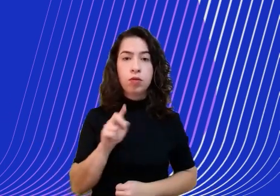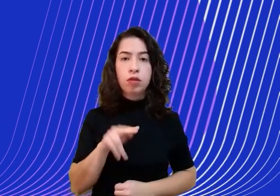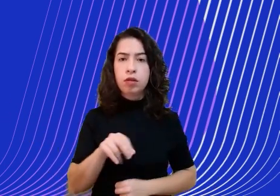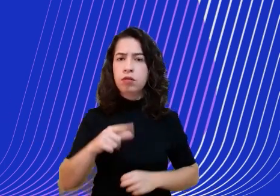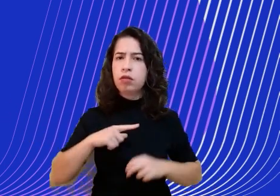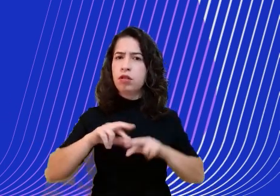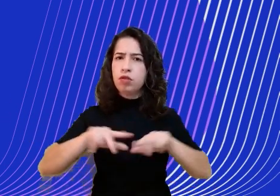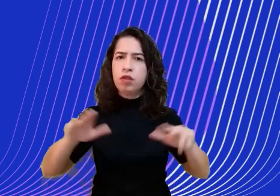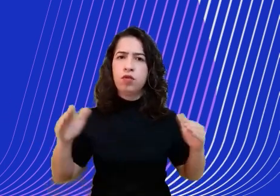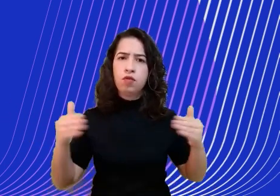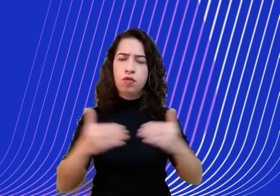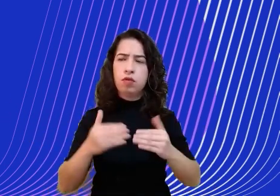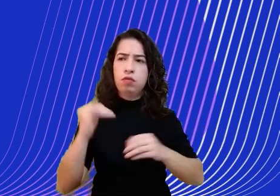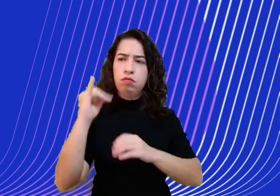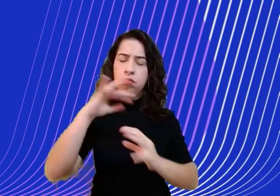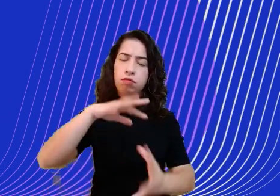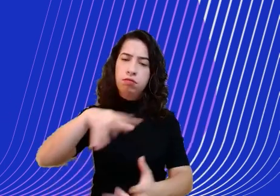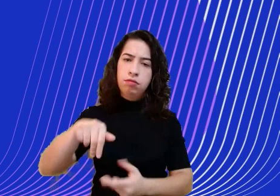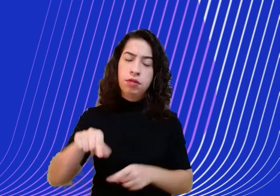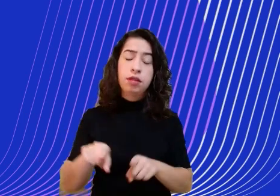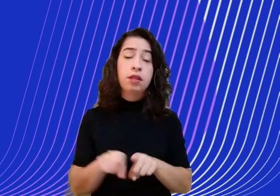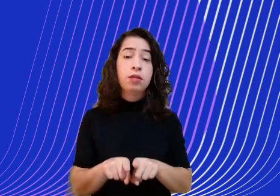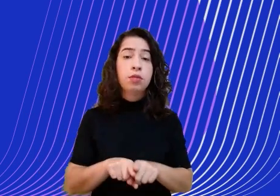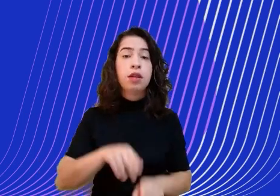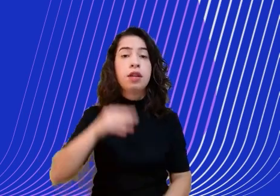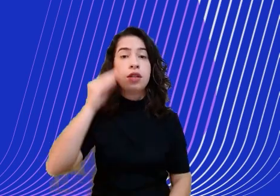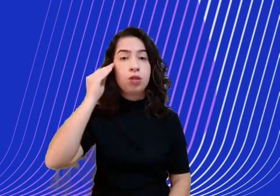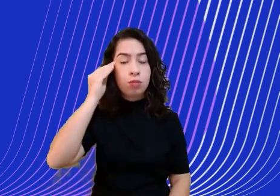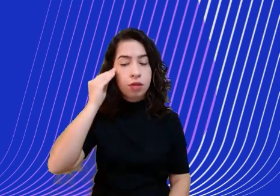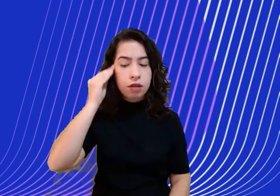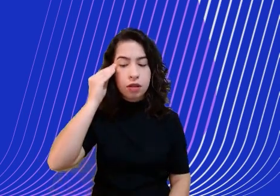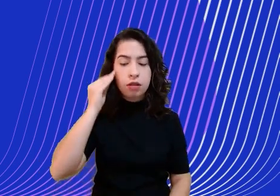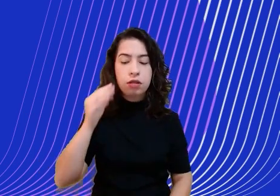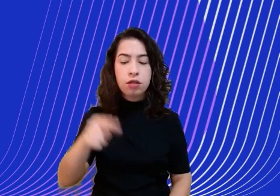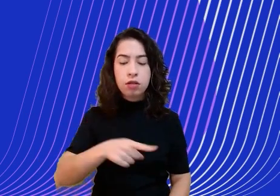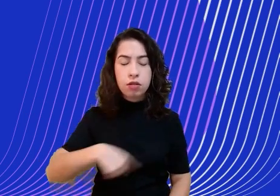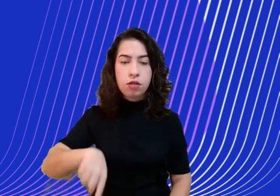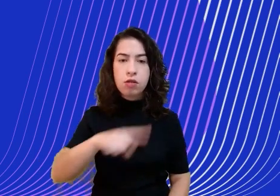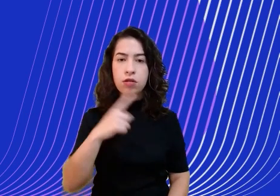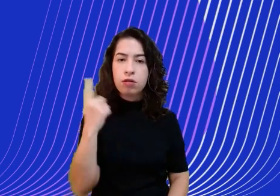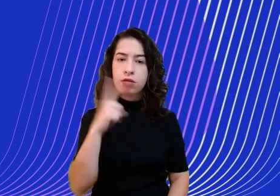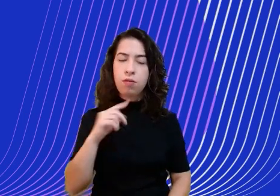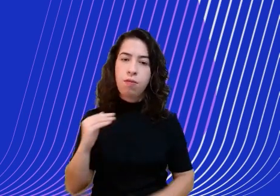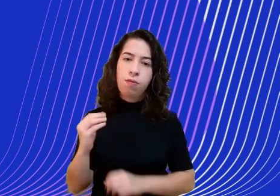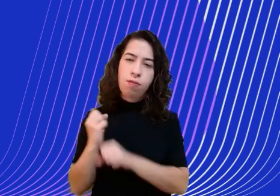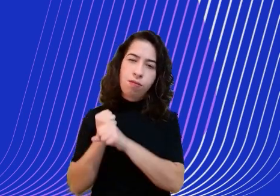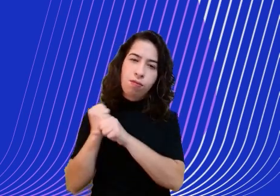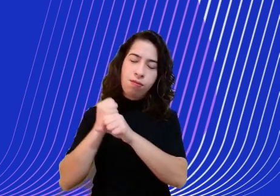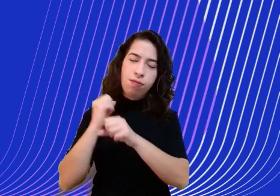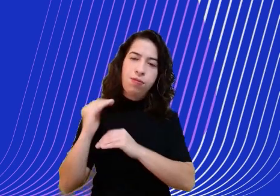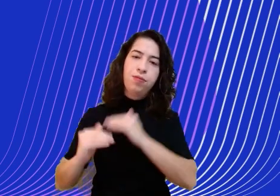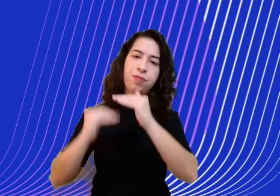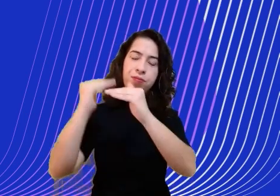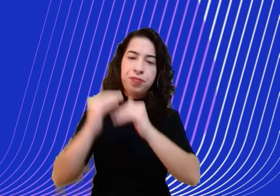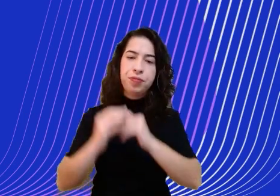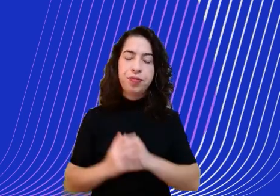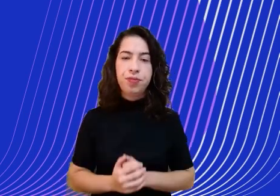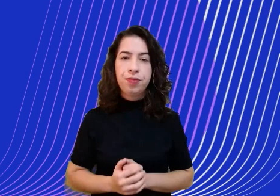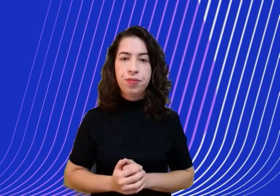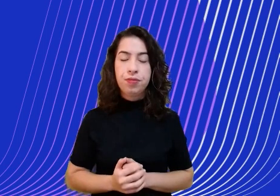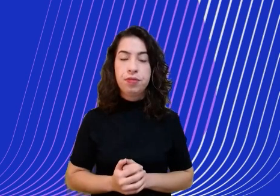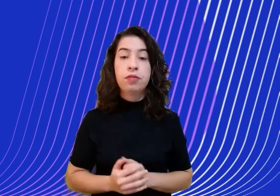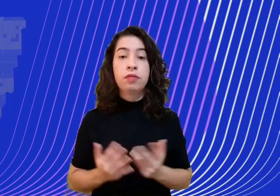in different world forums, and the experience that we were able to develop over the years.